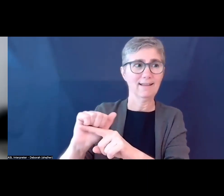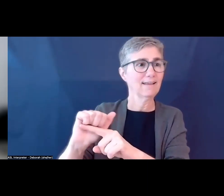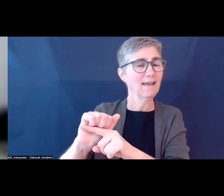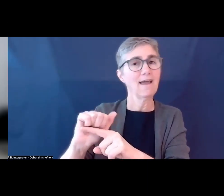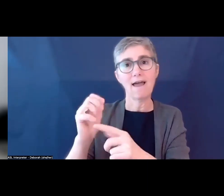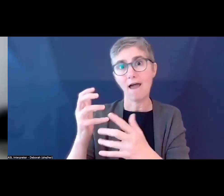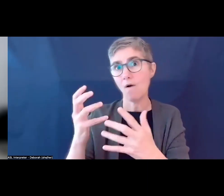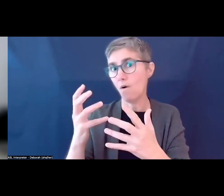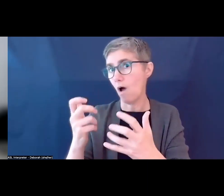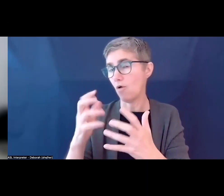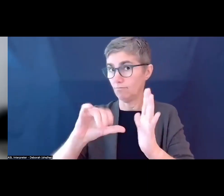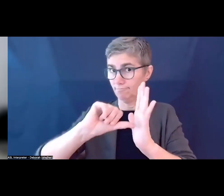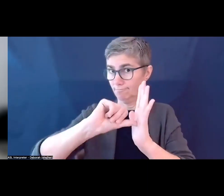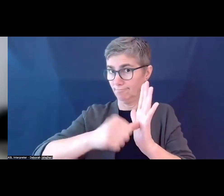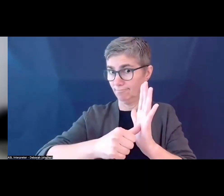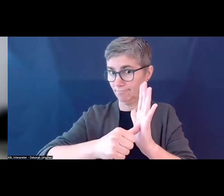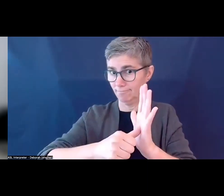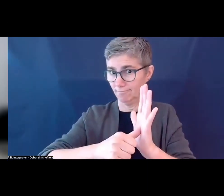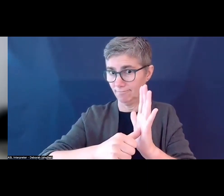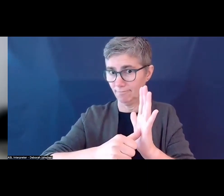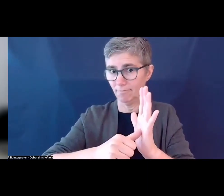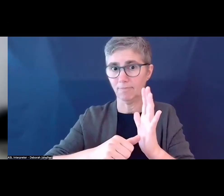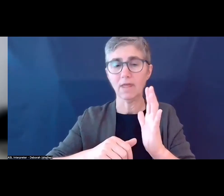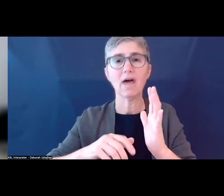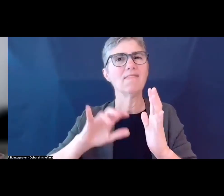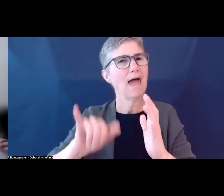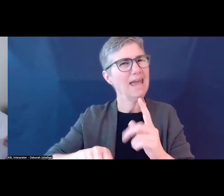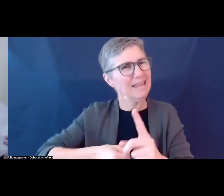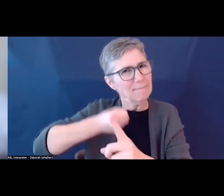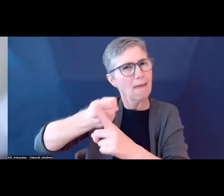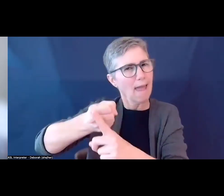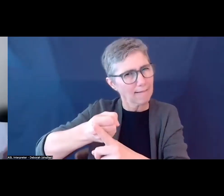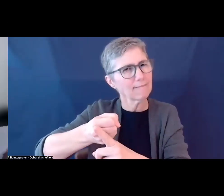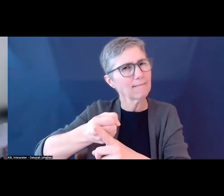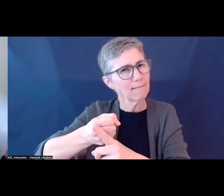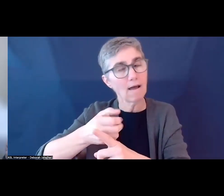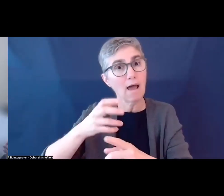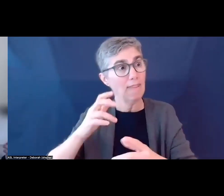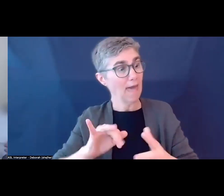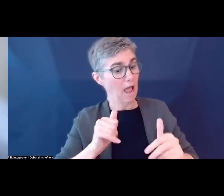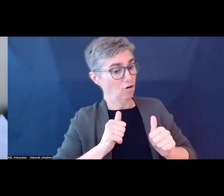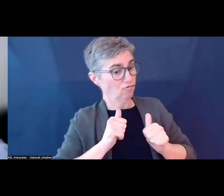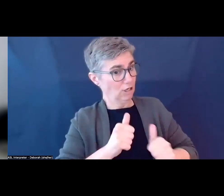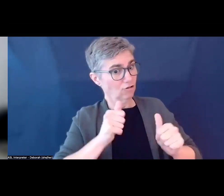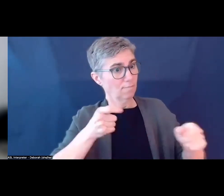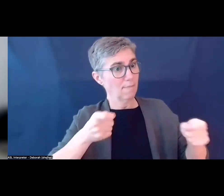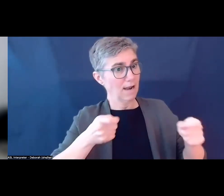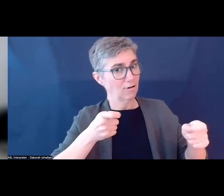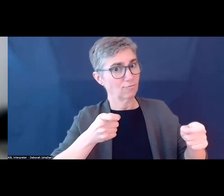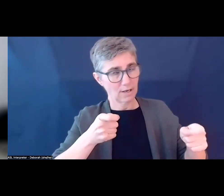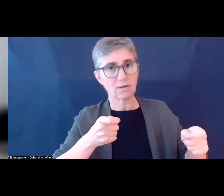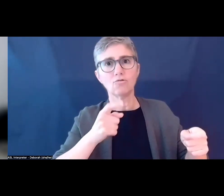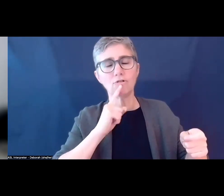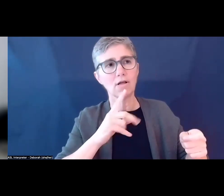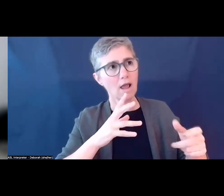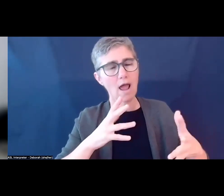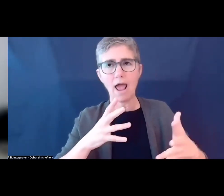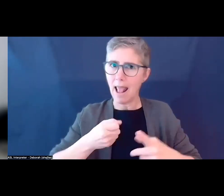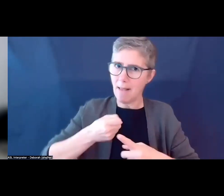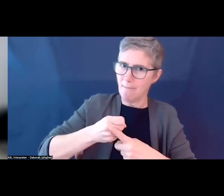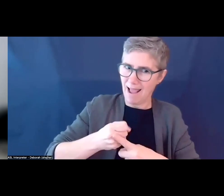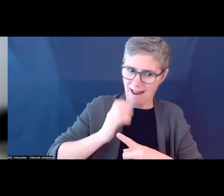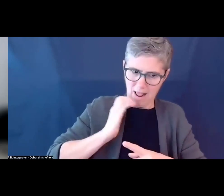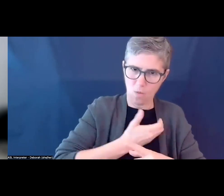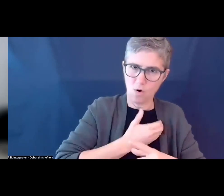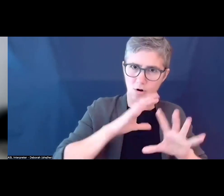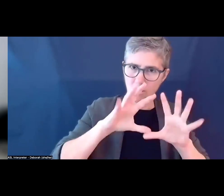to highlight is the impact of what the aggression management has left us. That whole